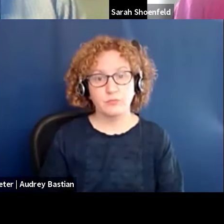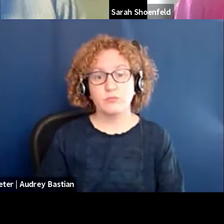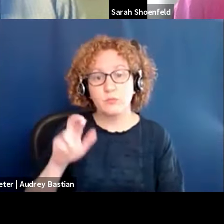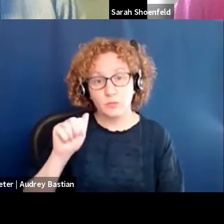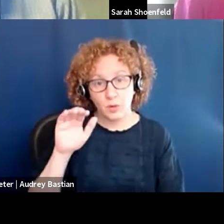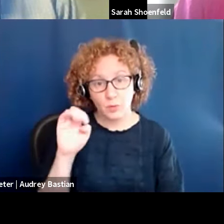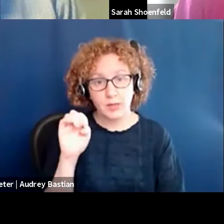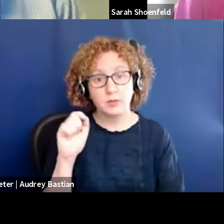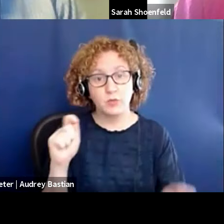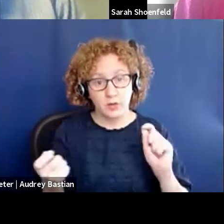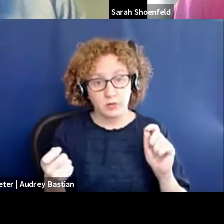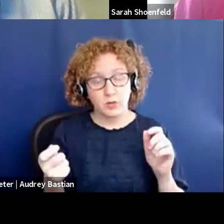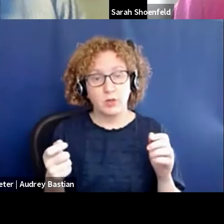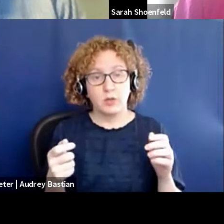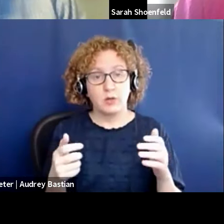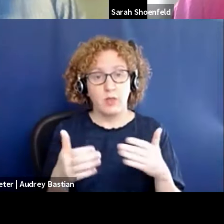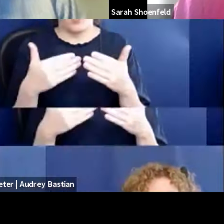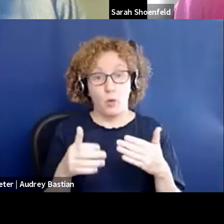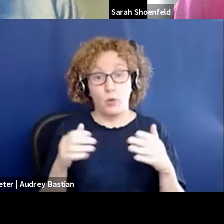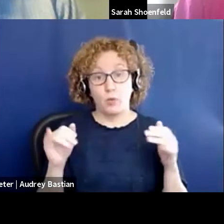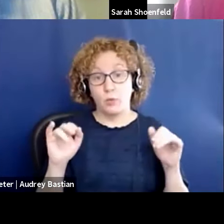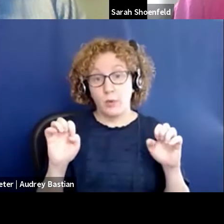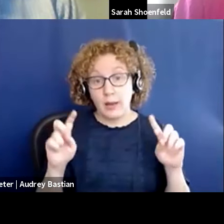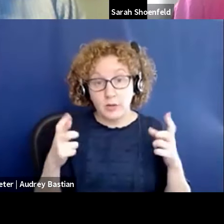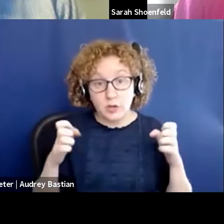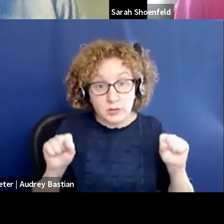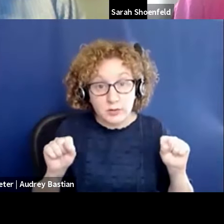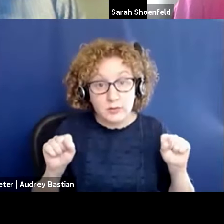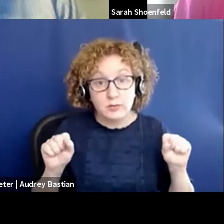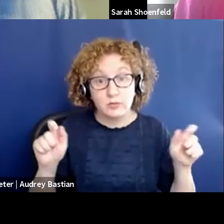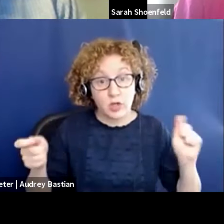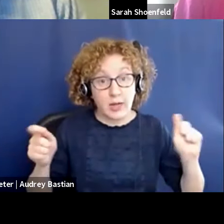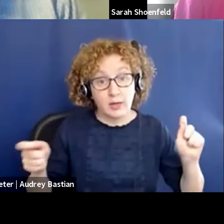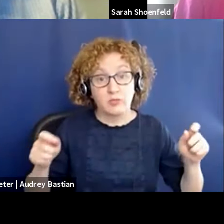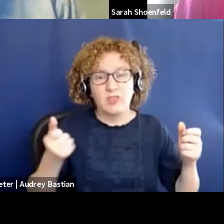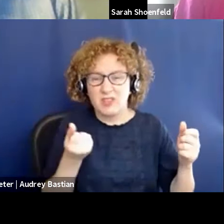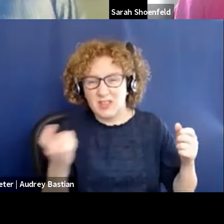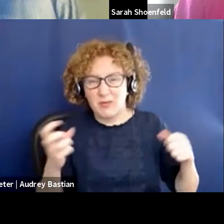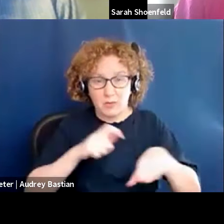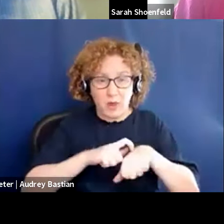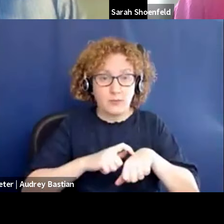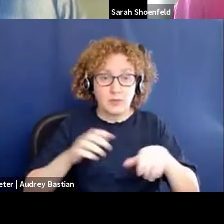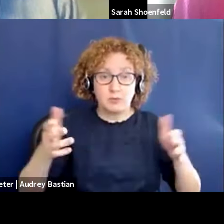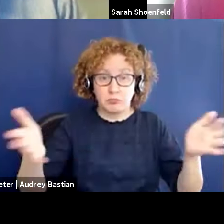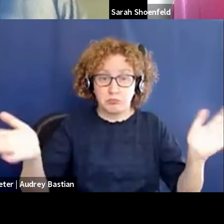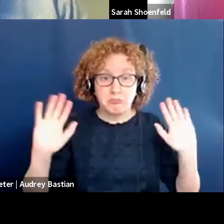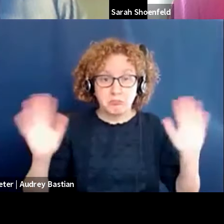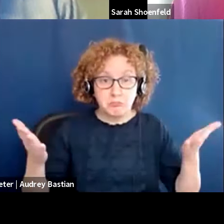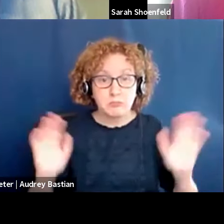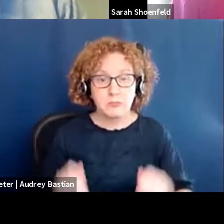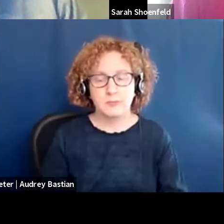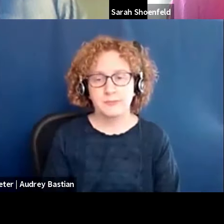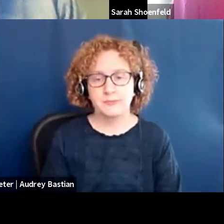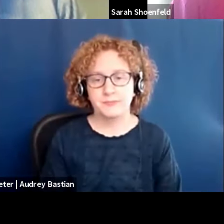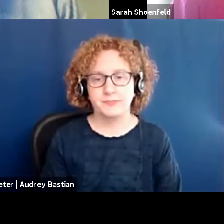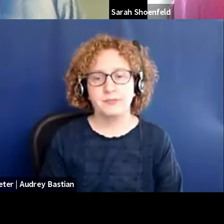center. Although the edges changed several times in the process. Okay. Mm-hmm. Yeah, I mean, for